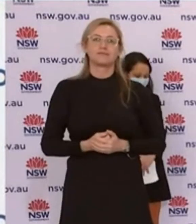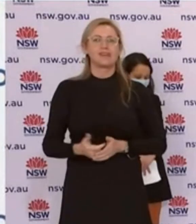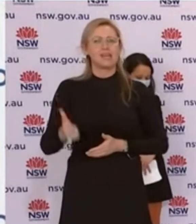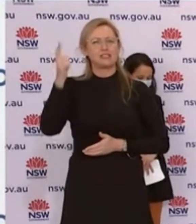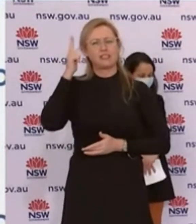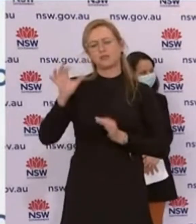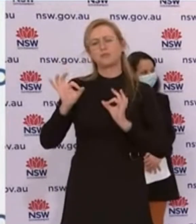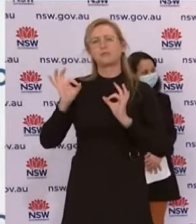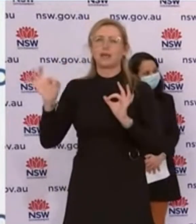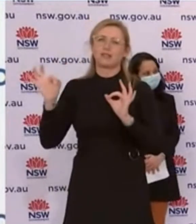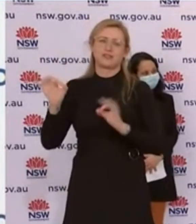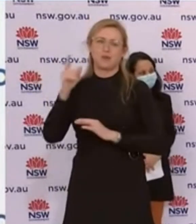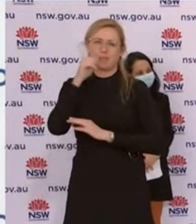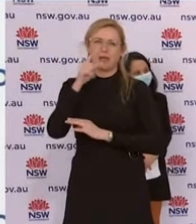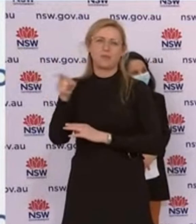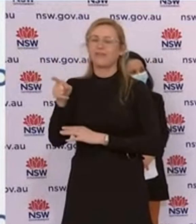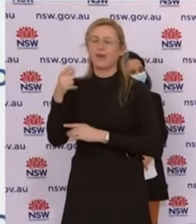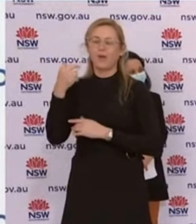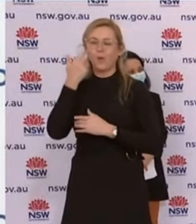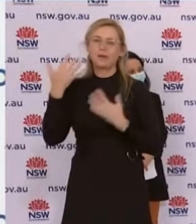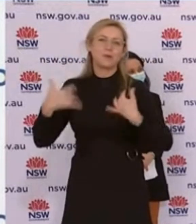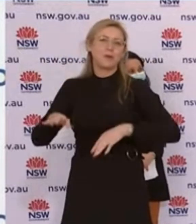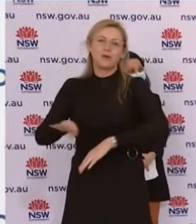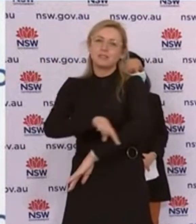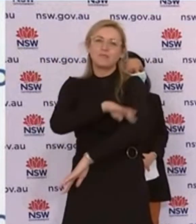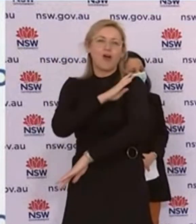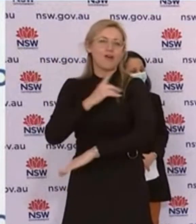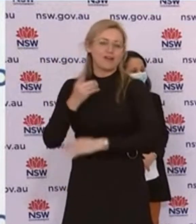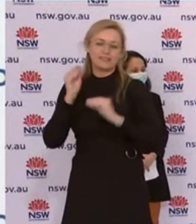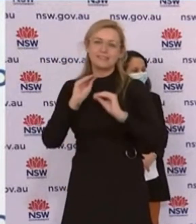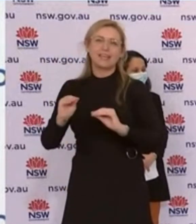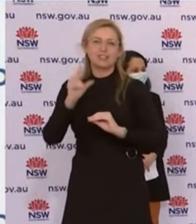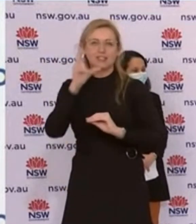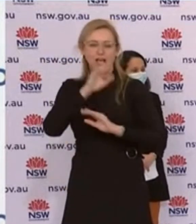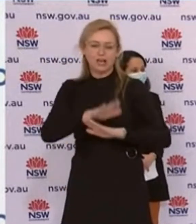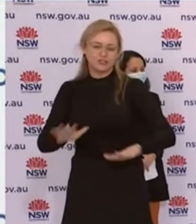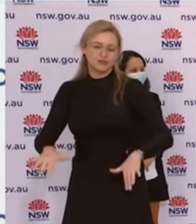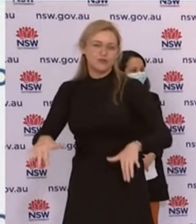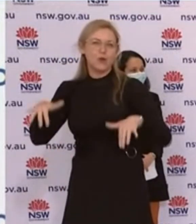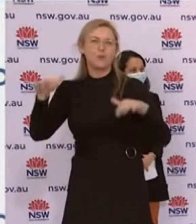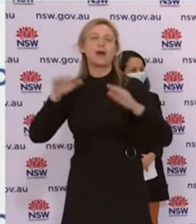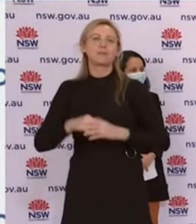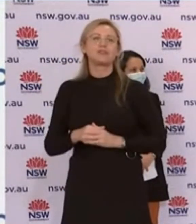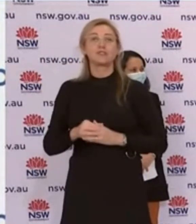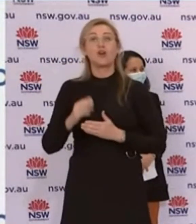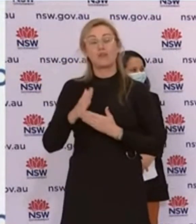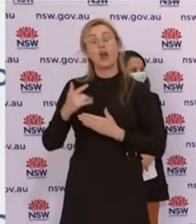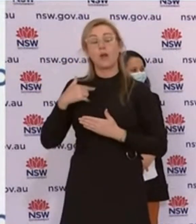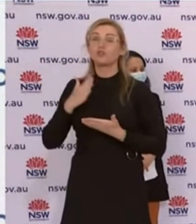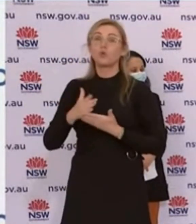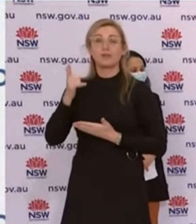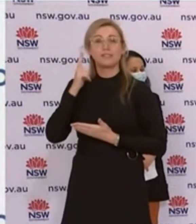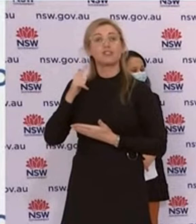special class of people. They are inspiring and teaching the next generation, and I think everybody appreciates the importance of protecting children first